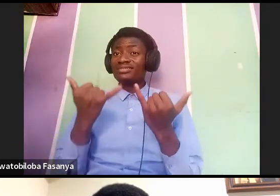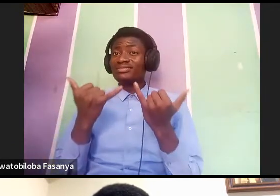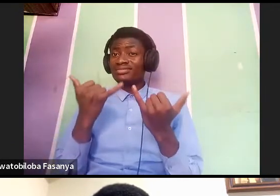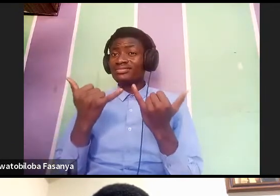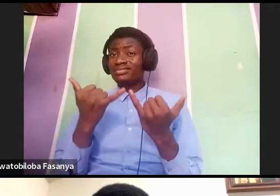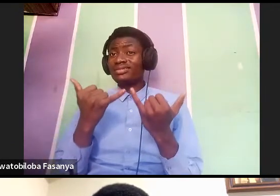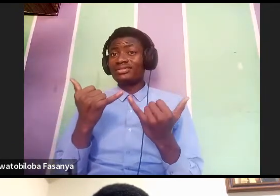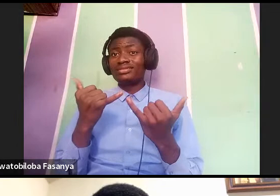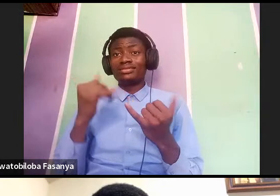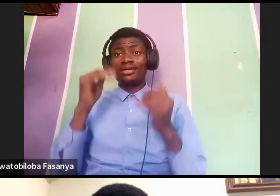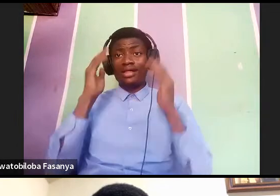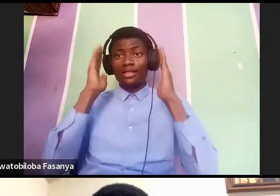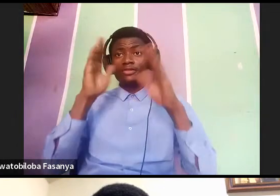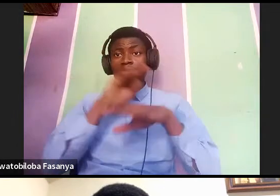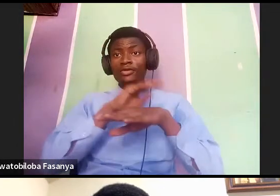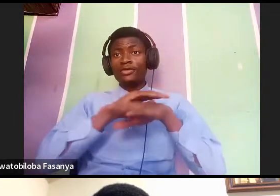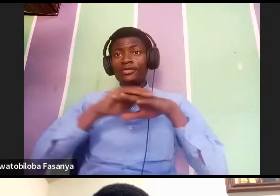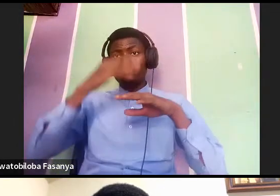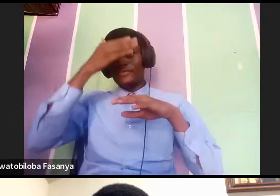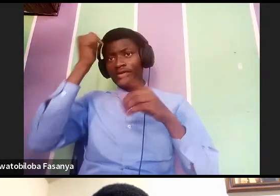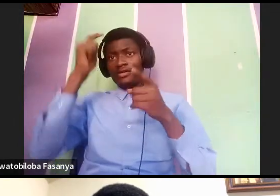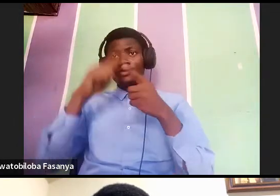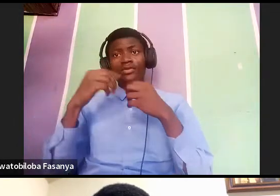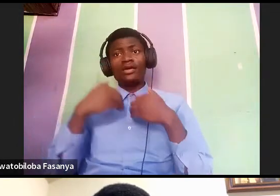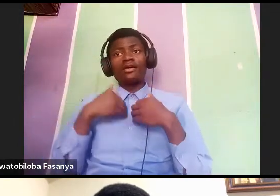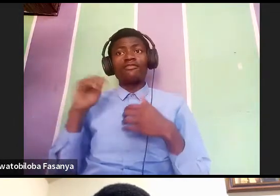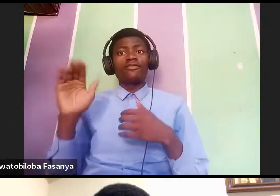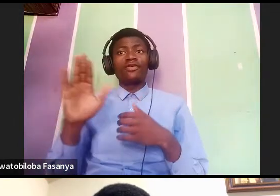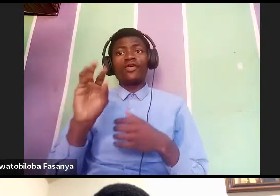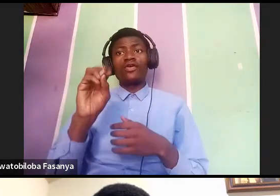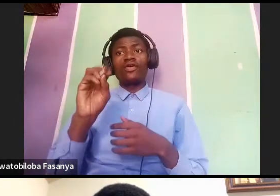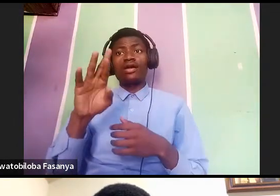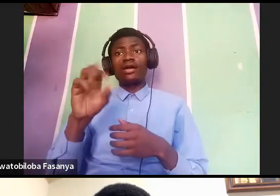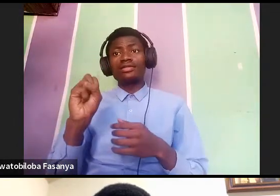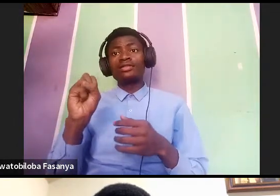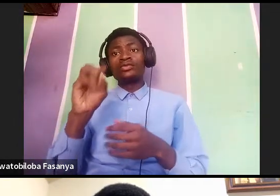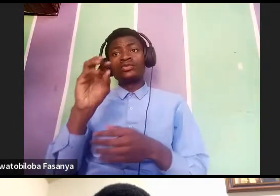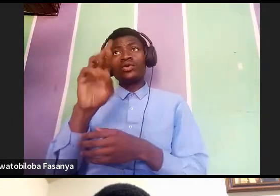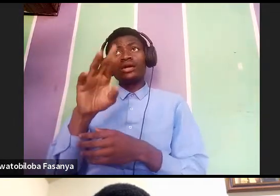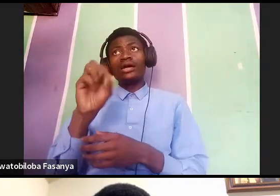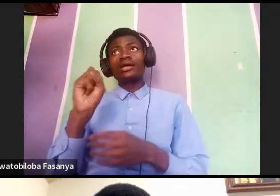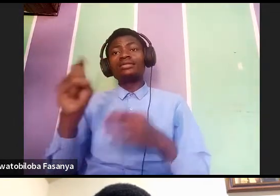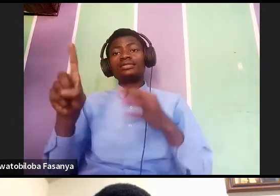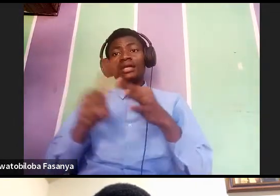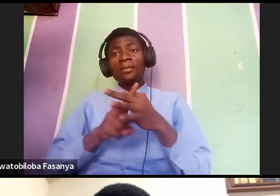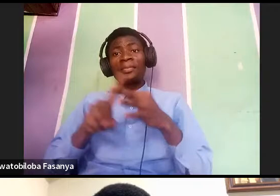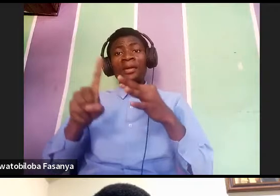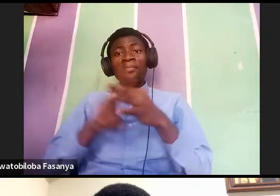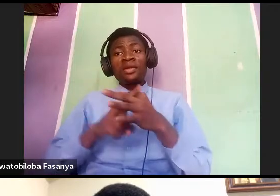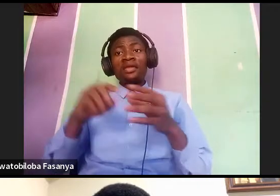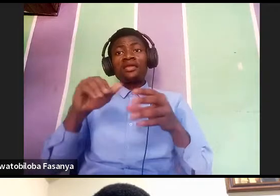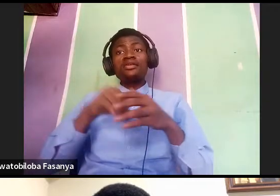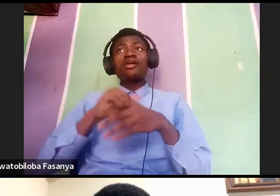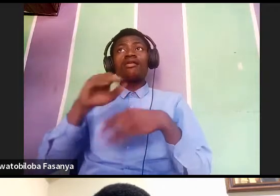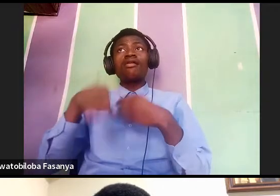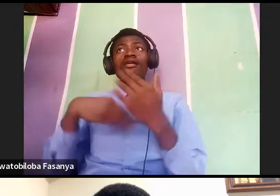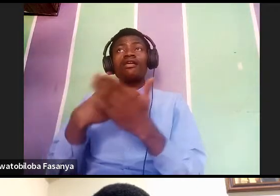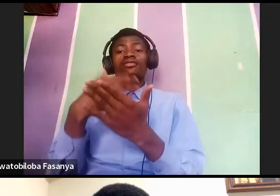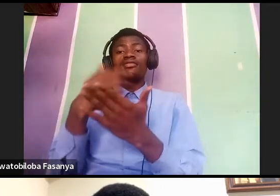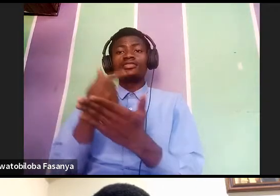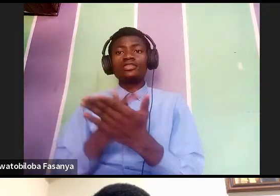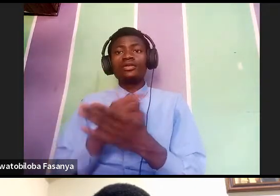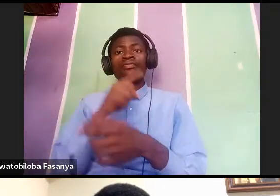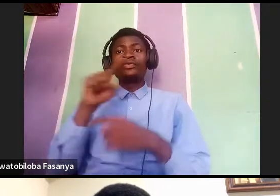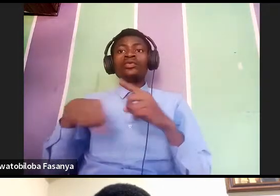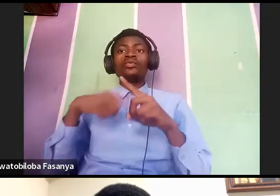your ORS, because the ORS thing keeps coming up in all the discussion. And of course, when you choke on food